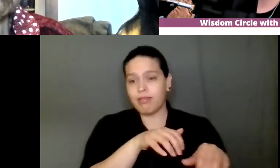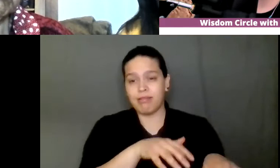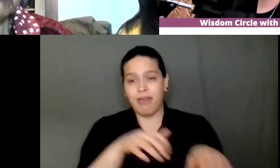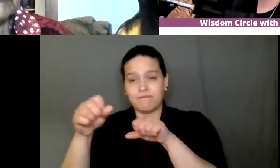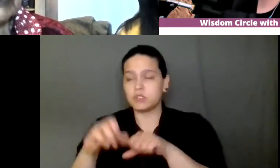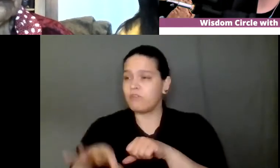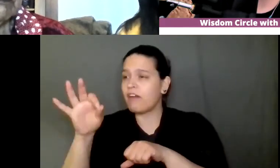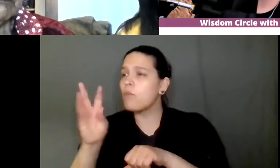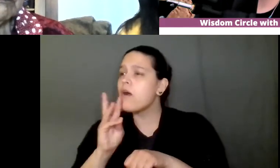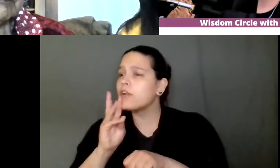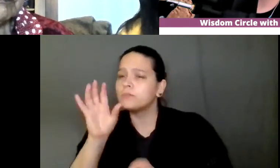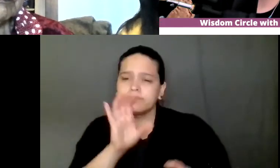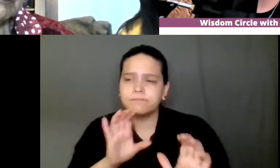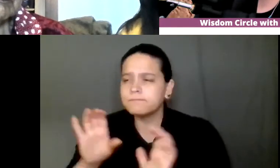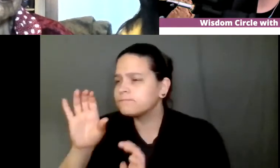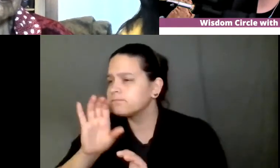thirsty. And